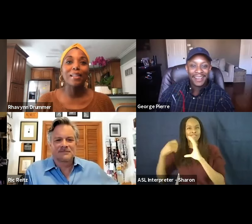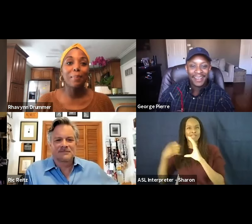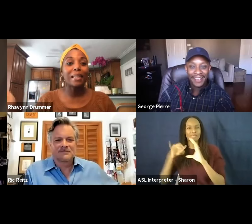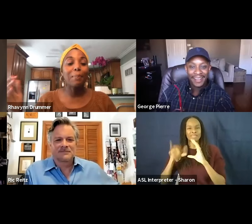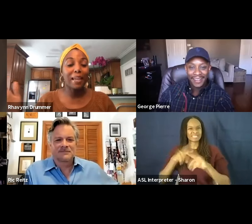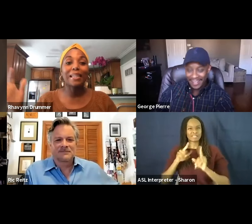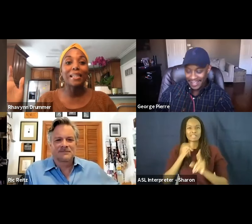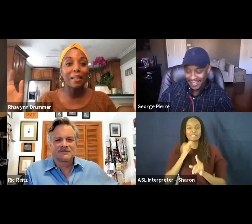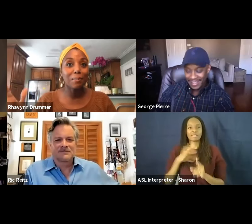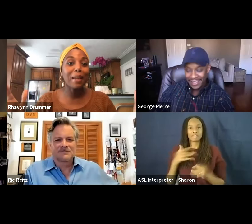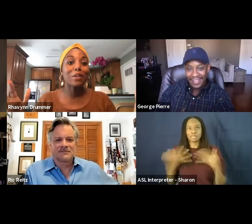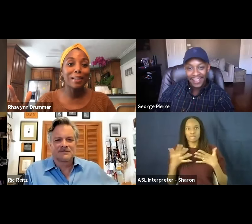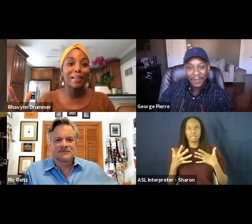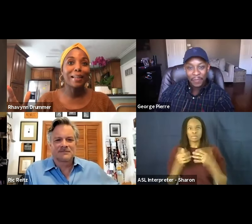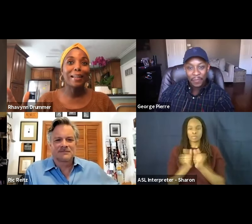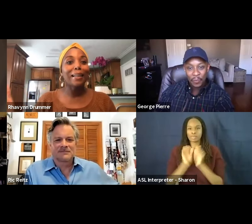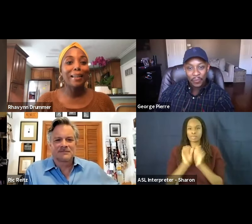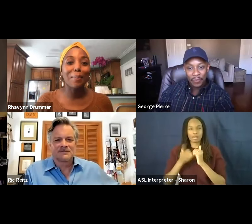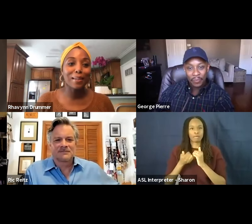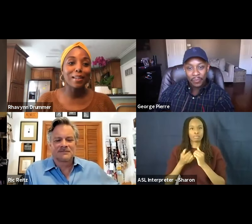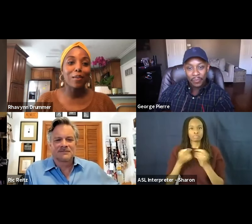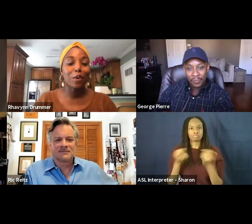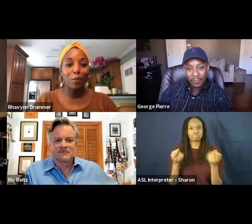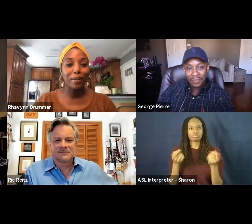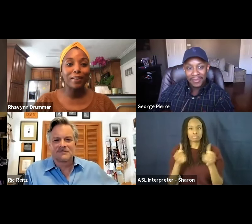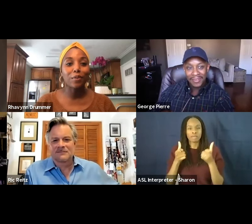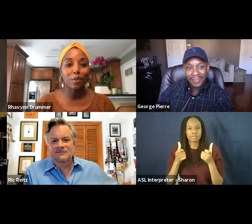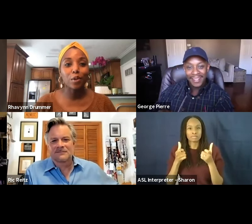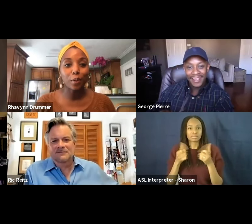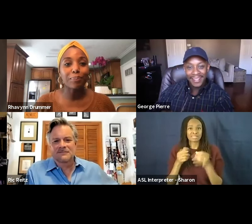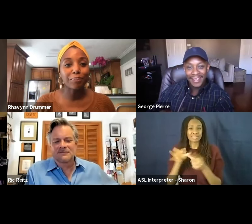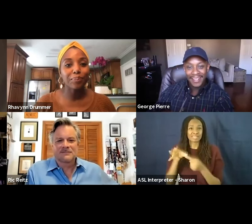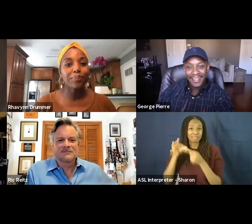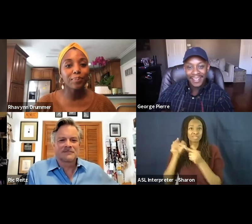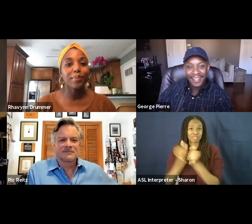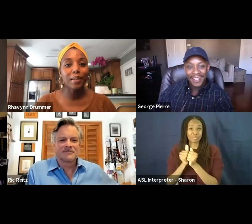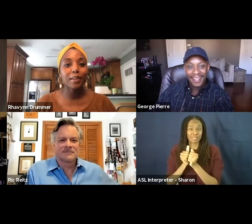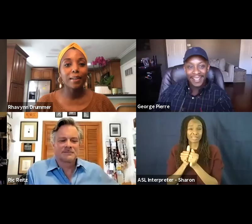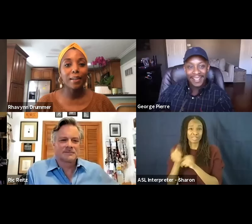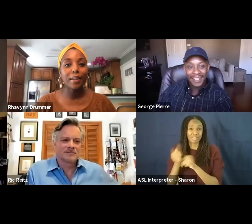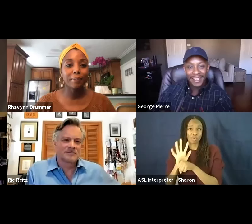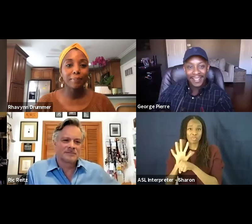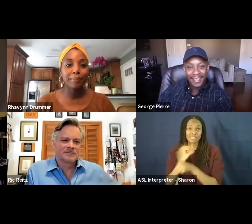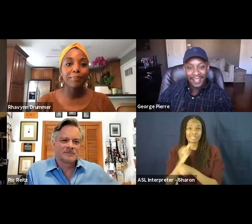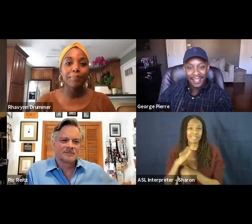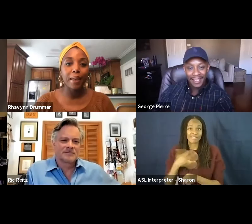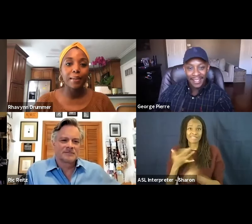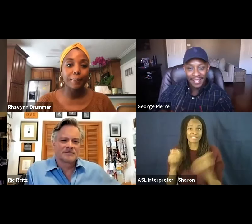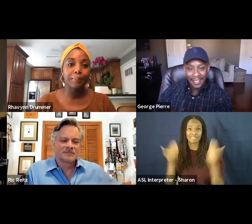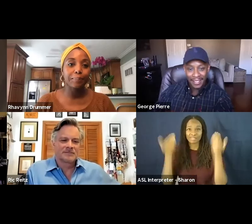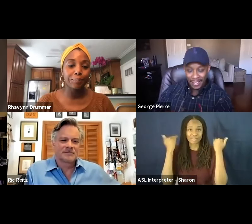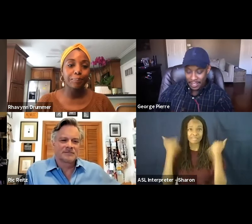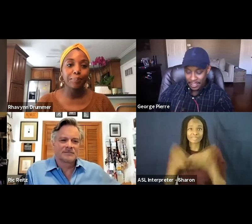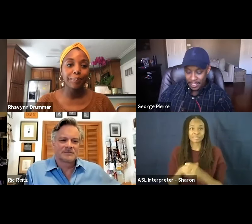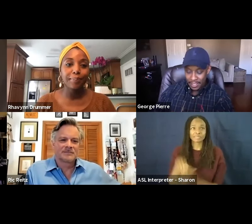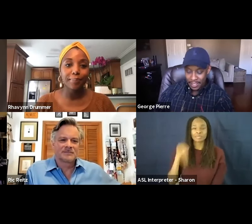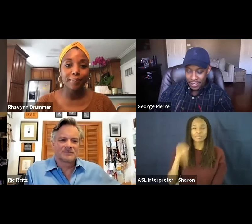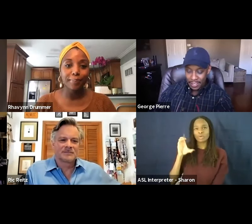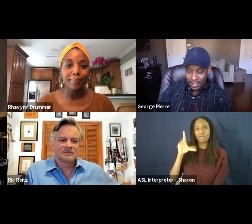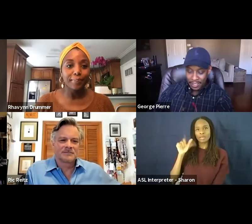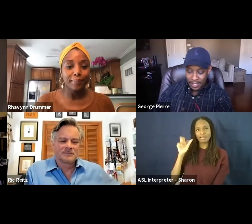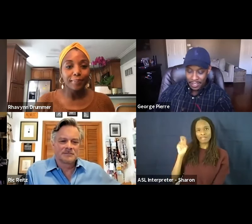that pace, and especially in the midst of COVID, for sure. Speaking of COVID, while I'm talking to you,